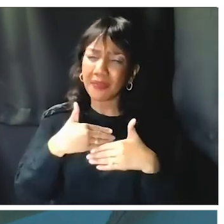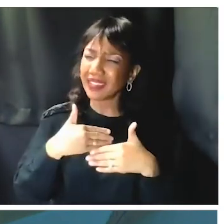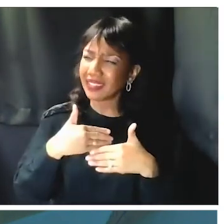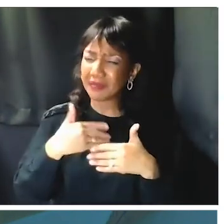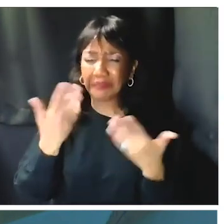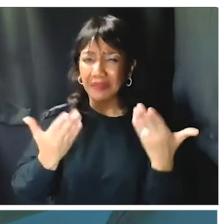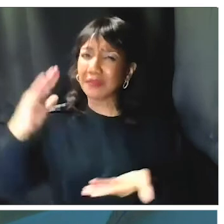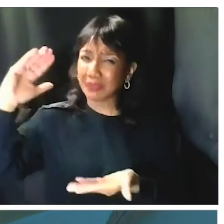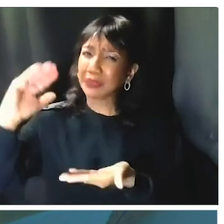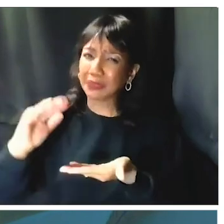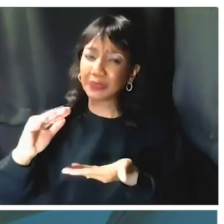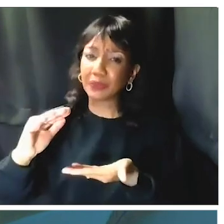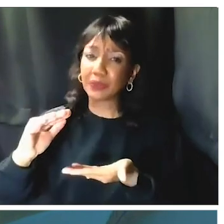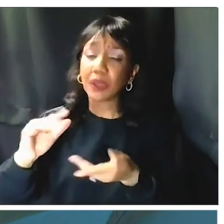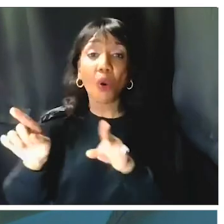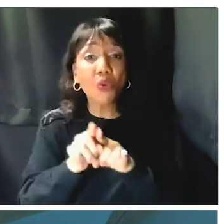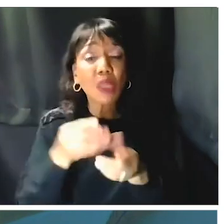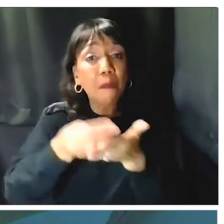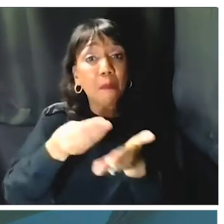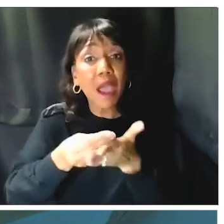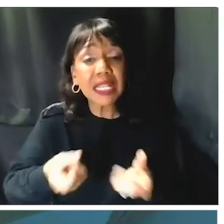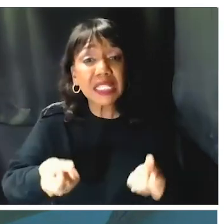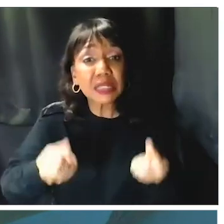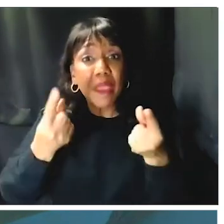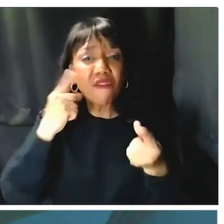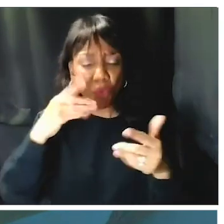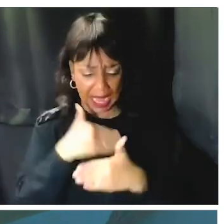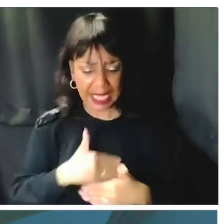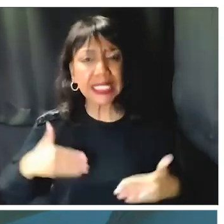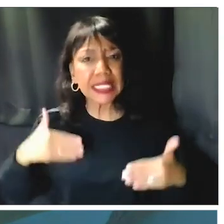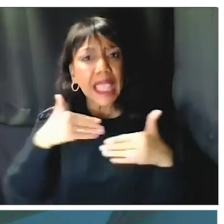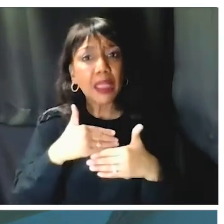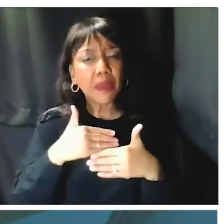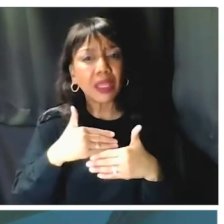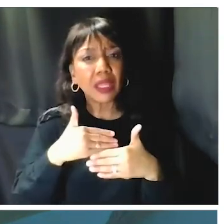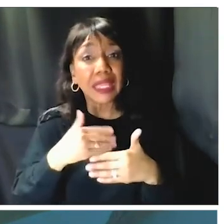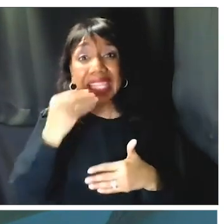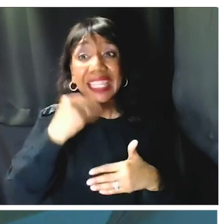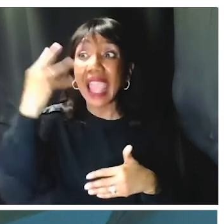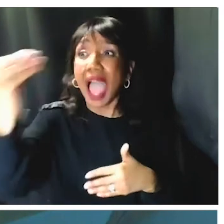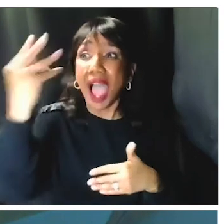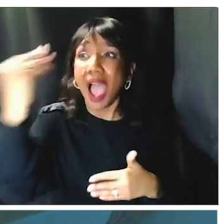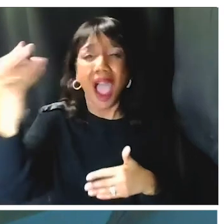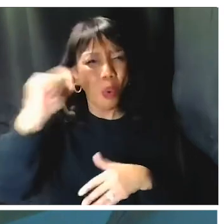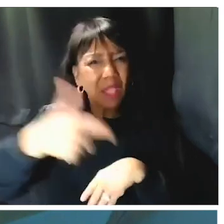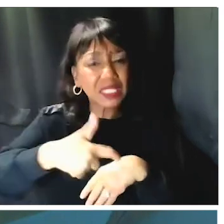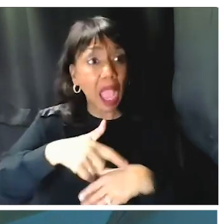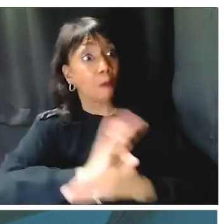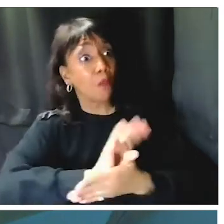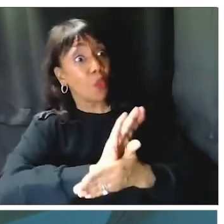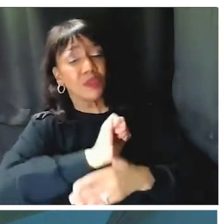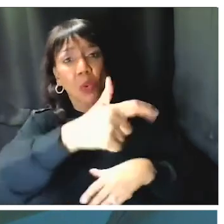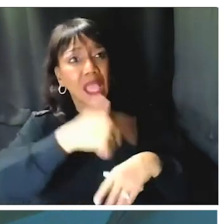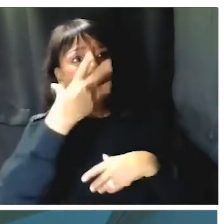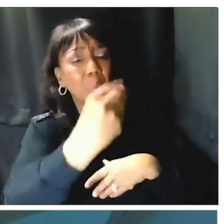on entertainment, for example, eating out, going to the movies, cable, Netflix, or other